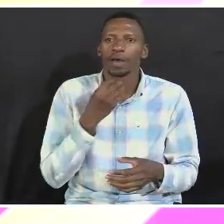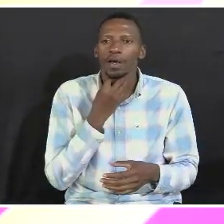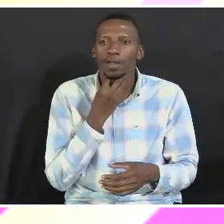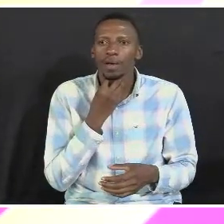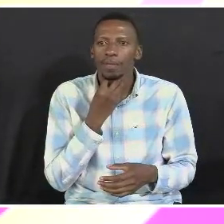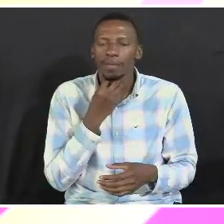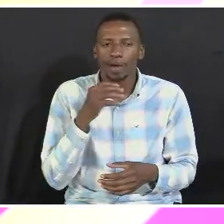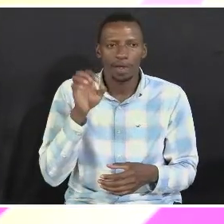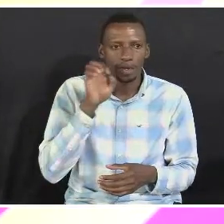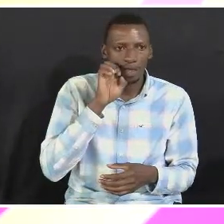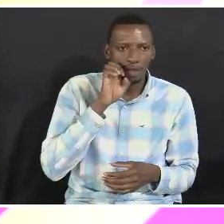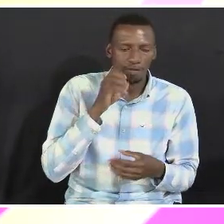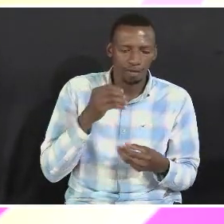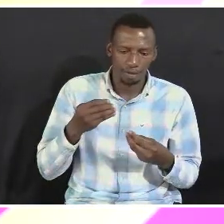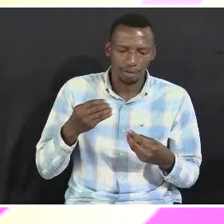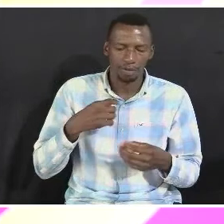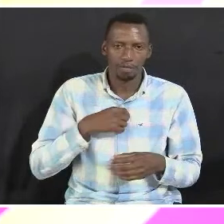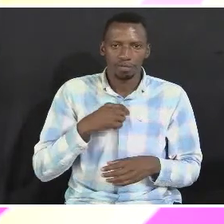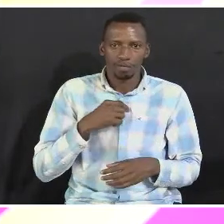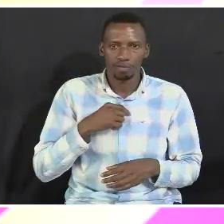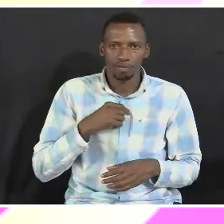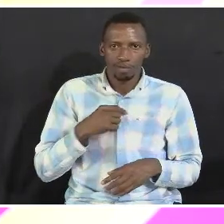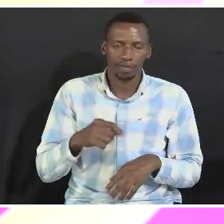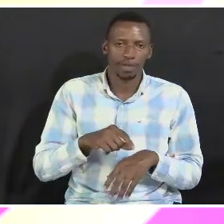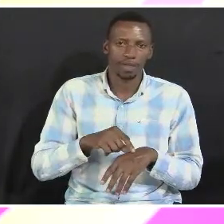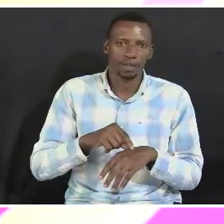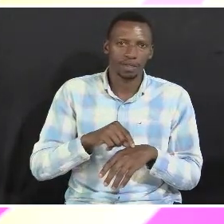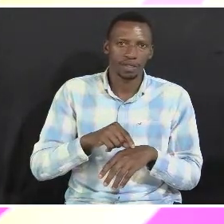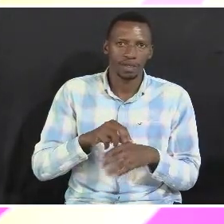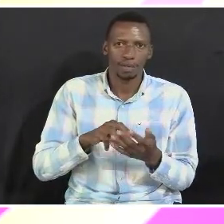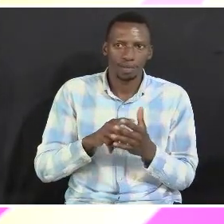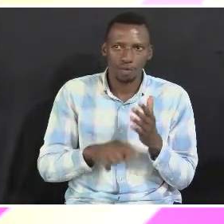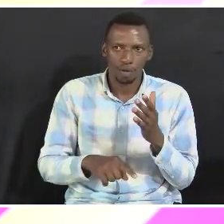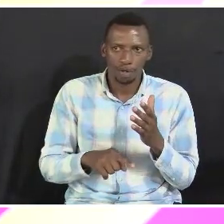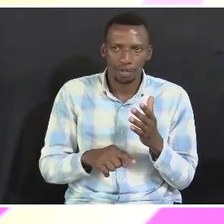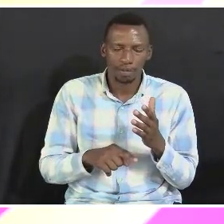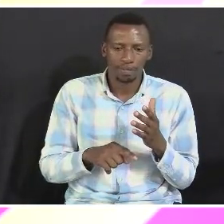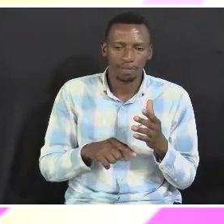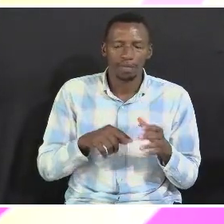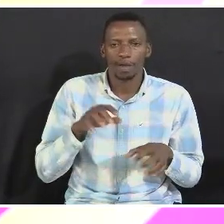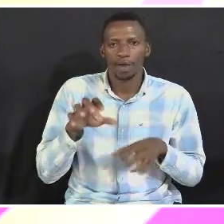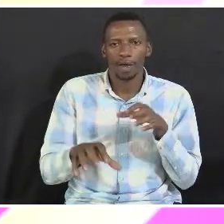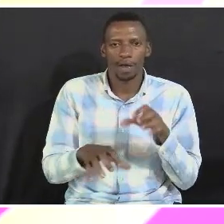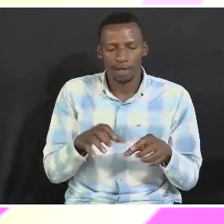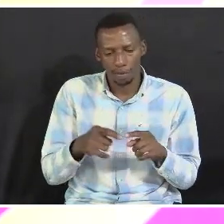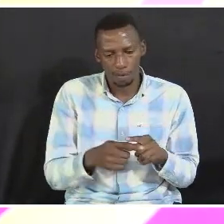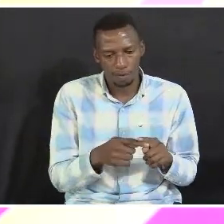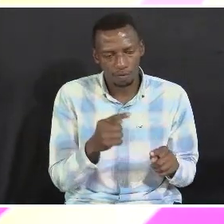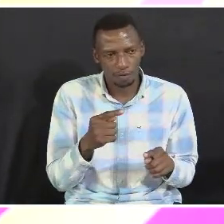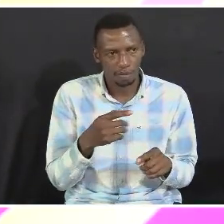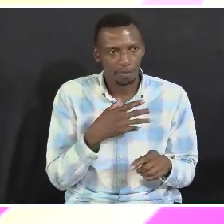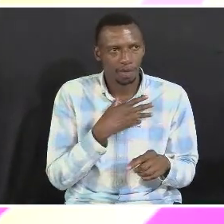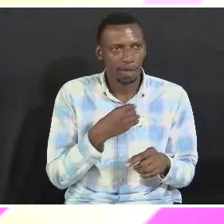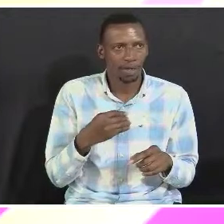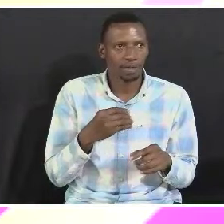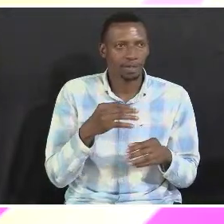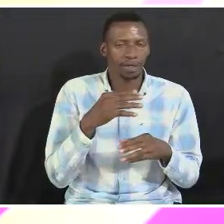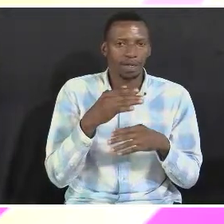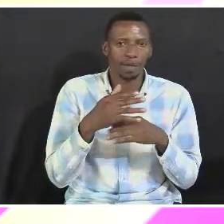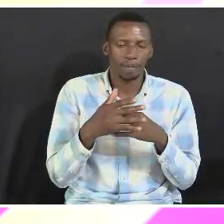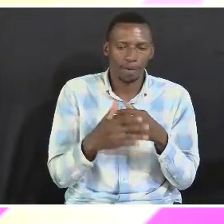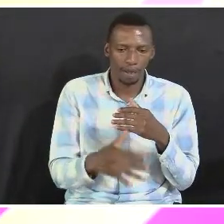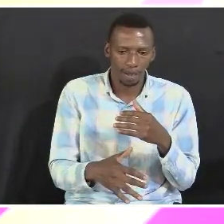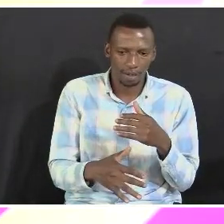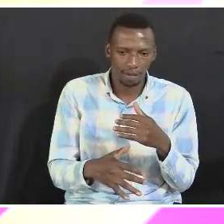meaning an animal was killed, and most likely a lamb. And the blood was shed in order to